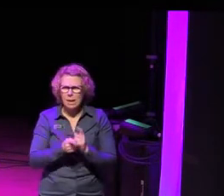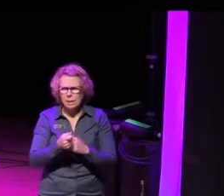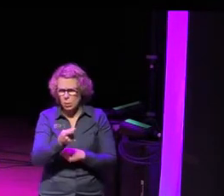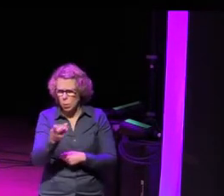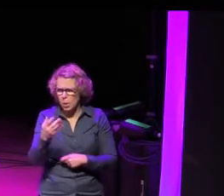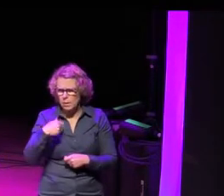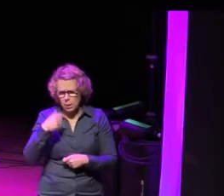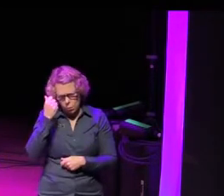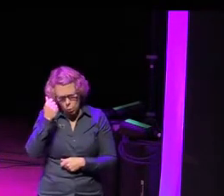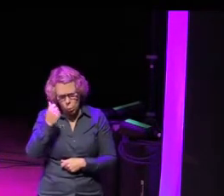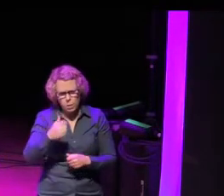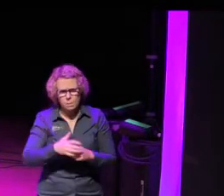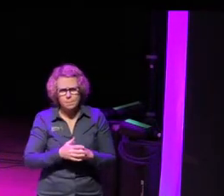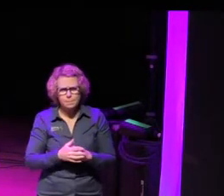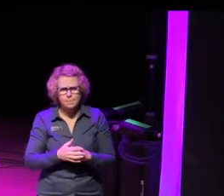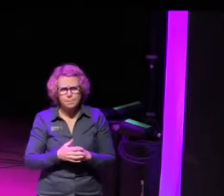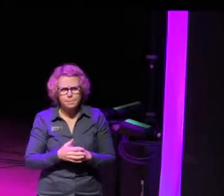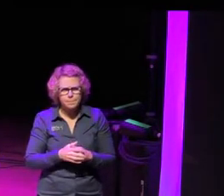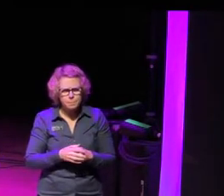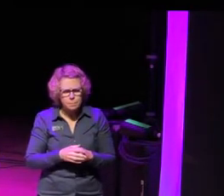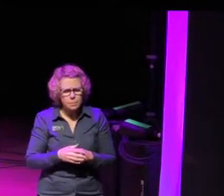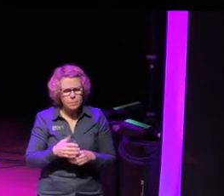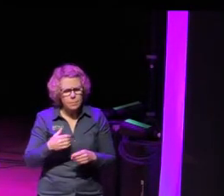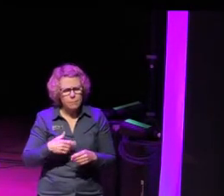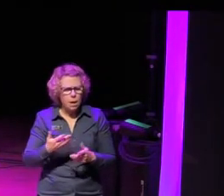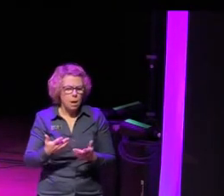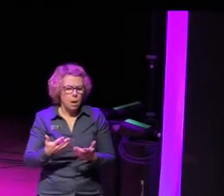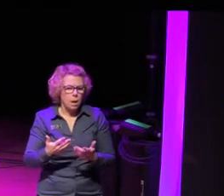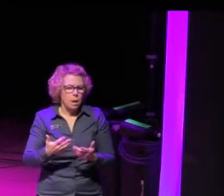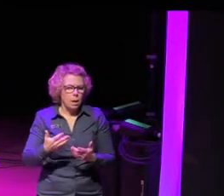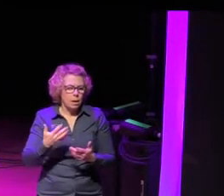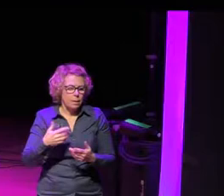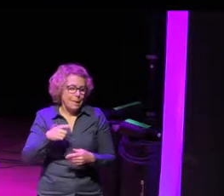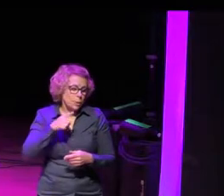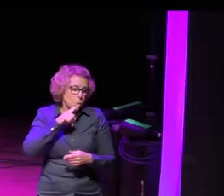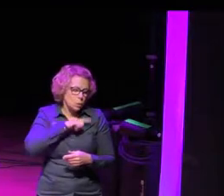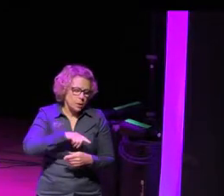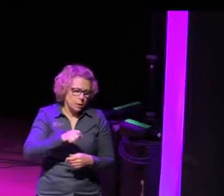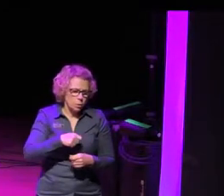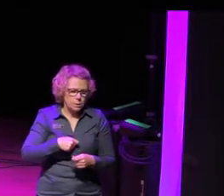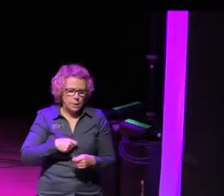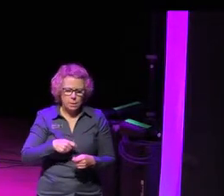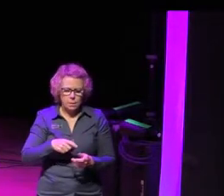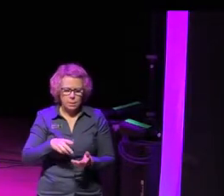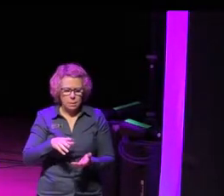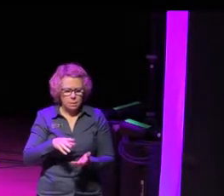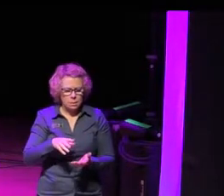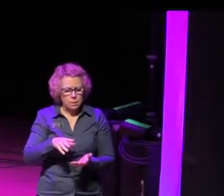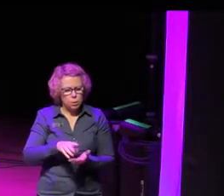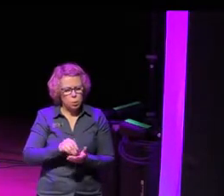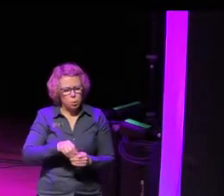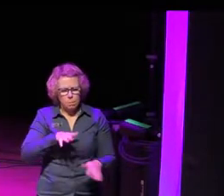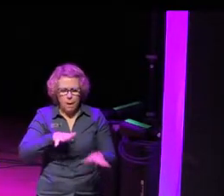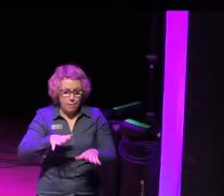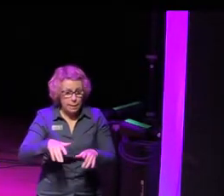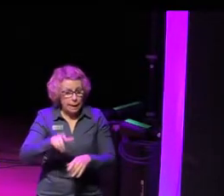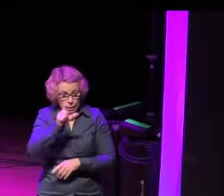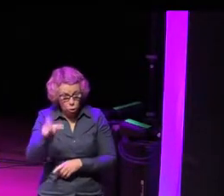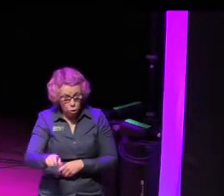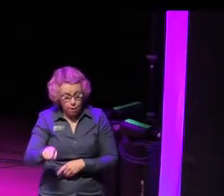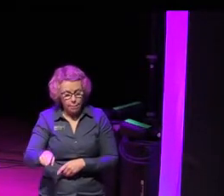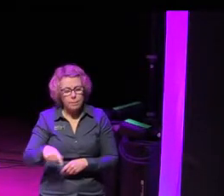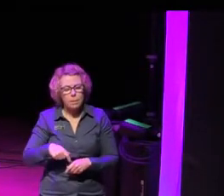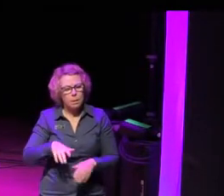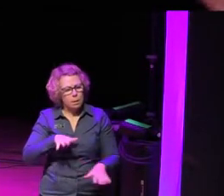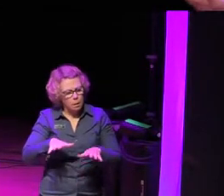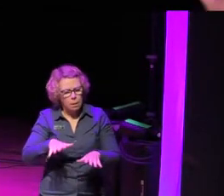had, less than a year ago, an earthquake in Italy, and where